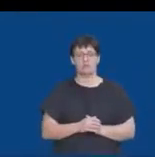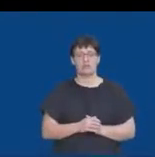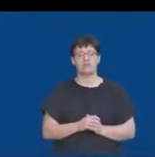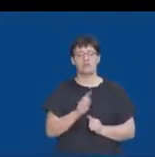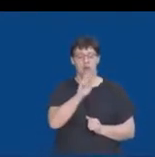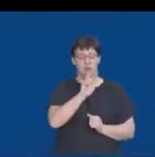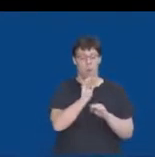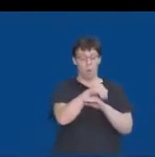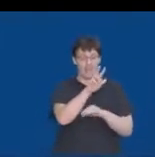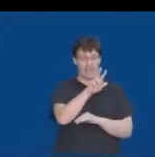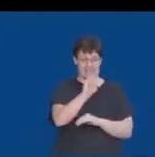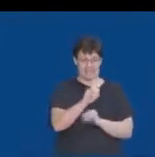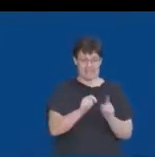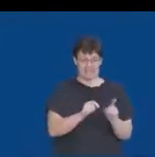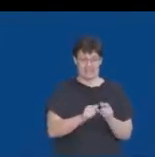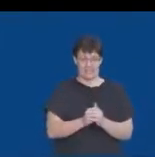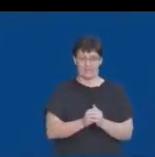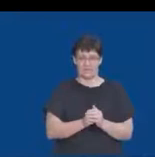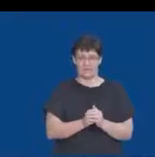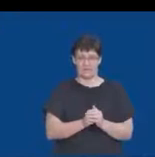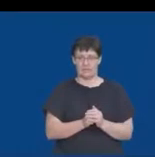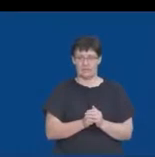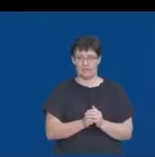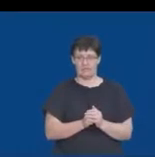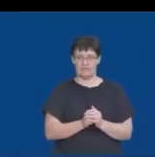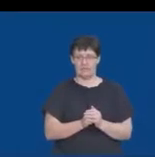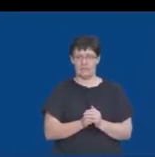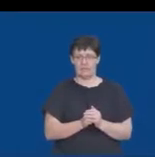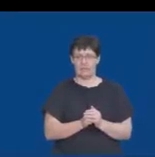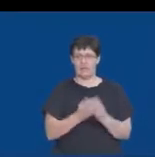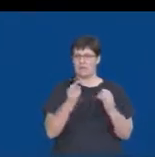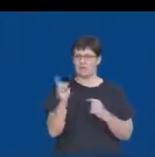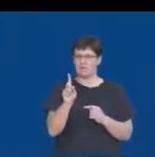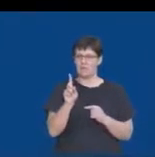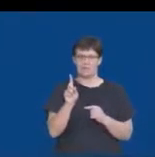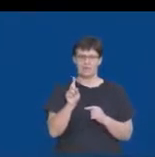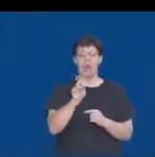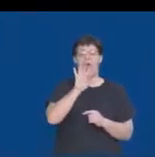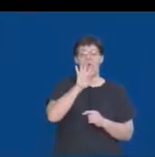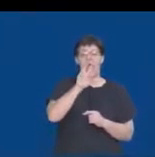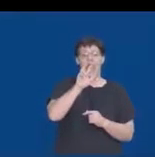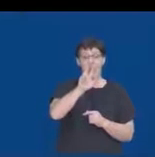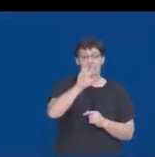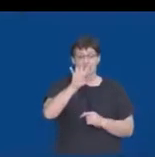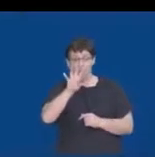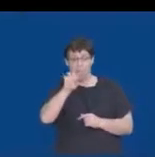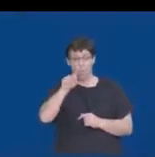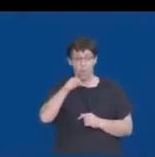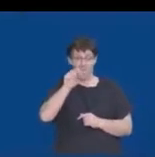just over 80. Let me see what that number was. It was 84%